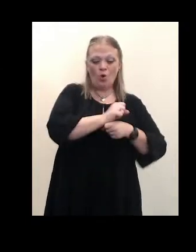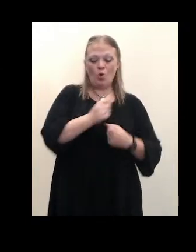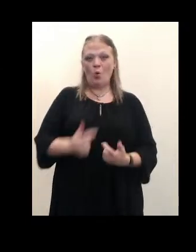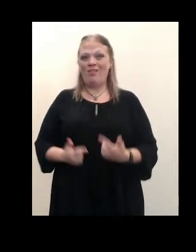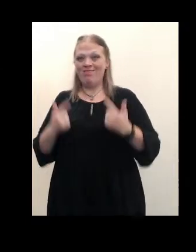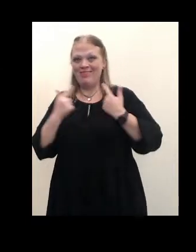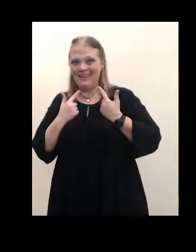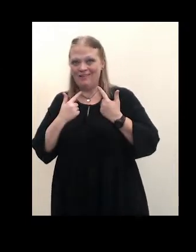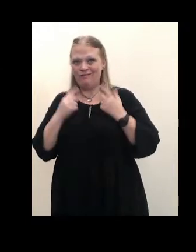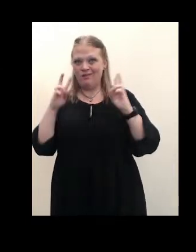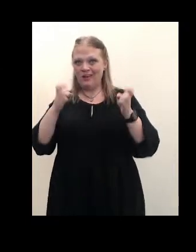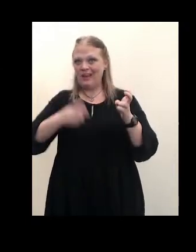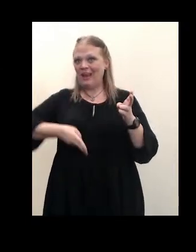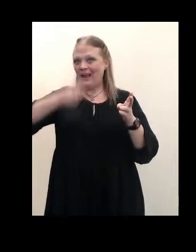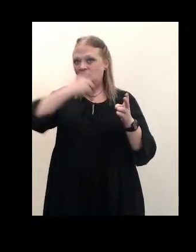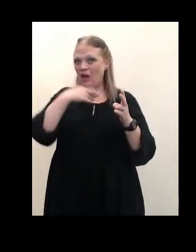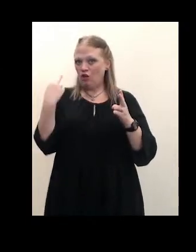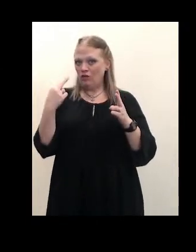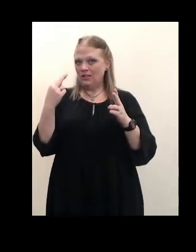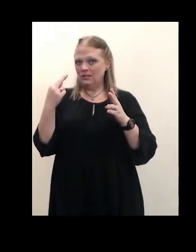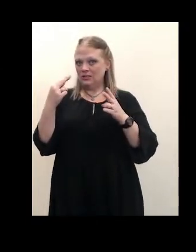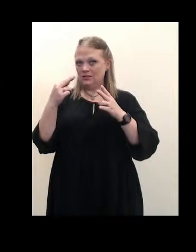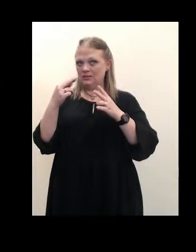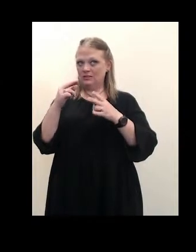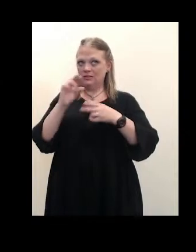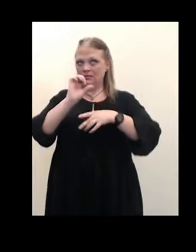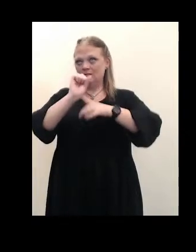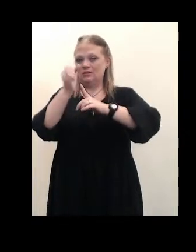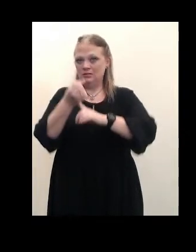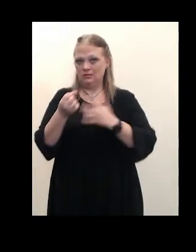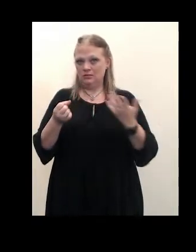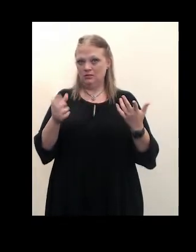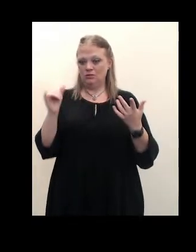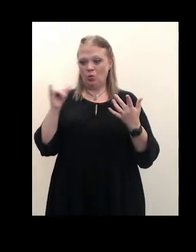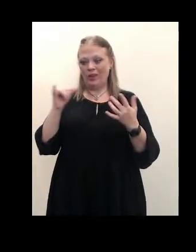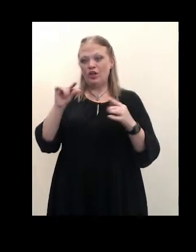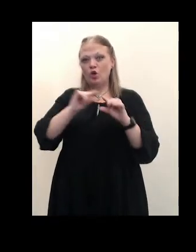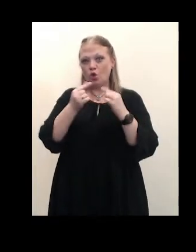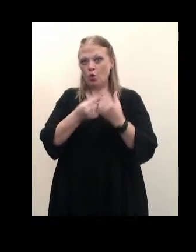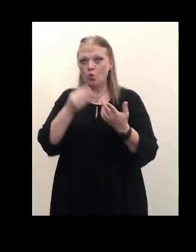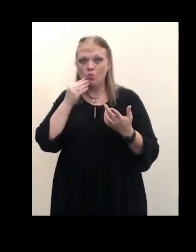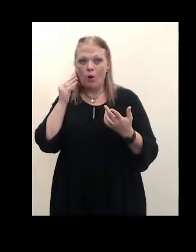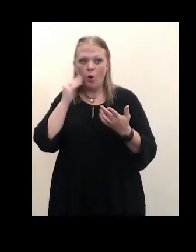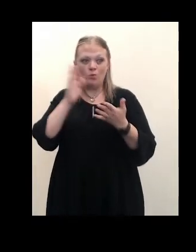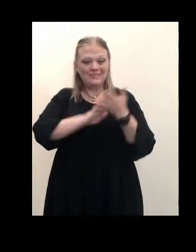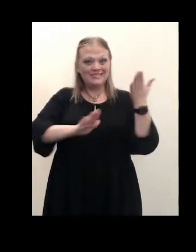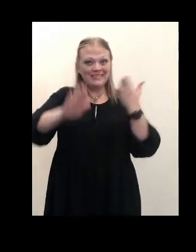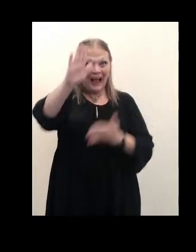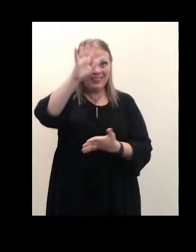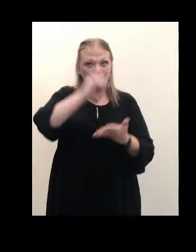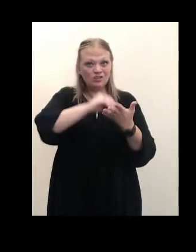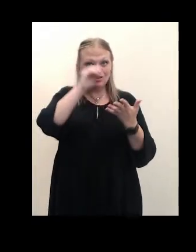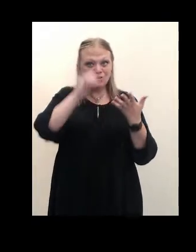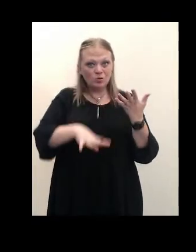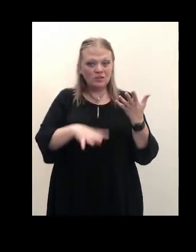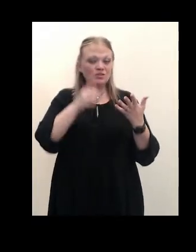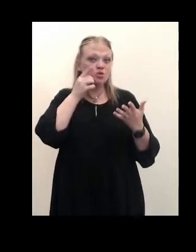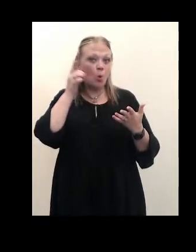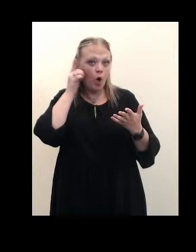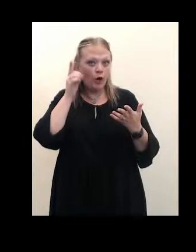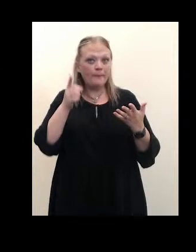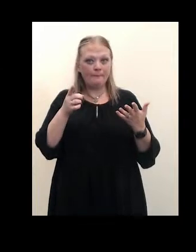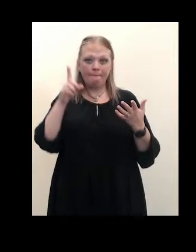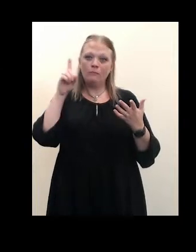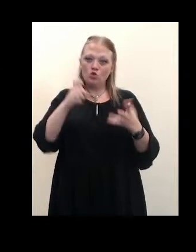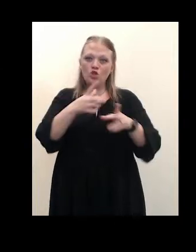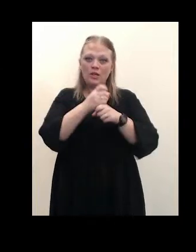I want to point out that a congregate living situation is a high-risk setting, so all our college students who live in dormitories should get a booster dose